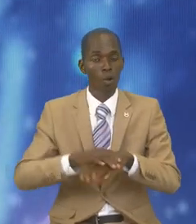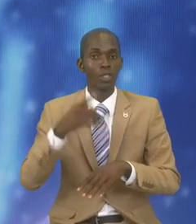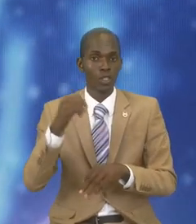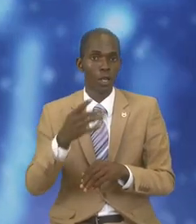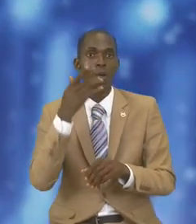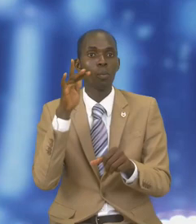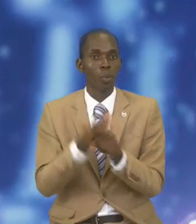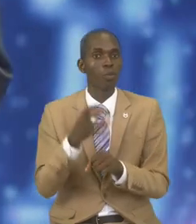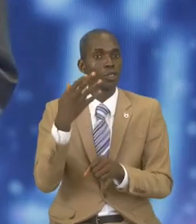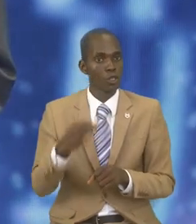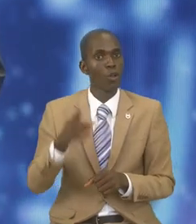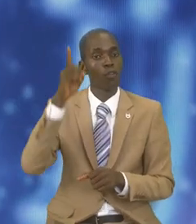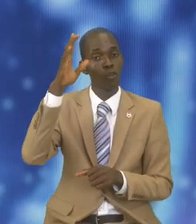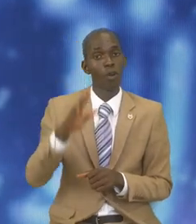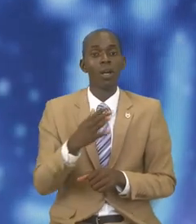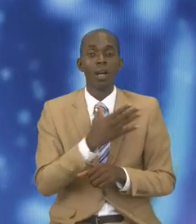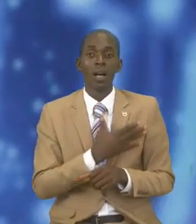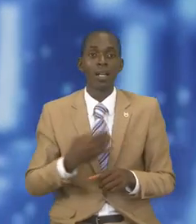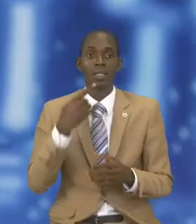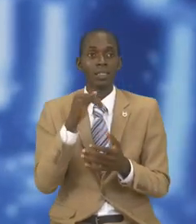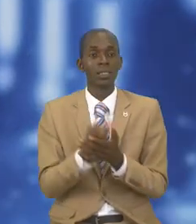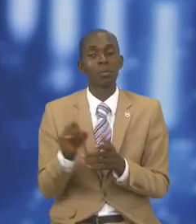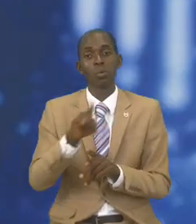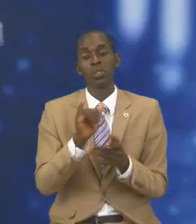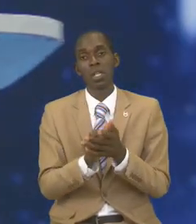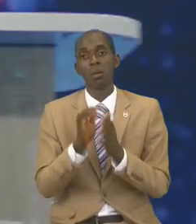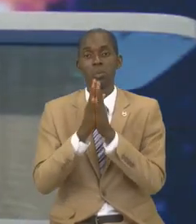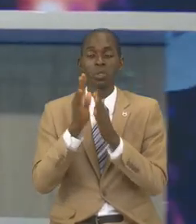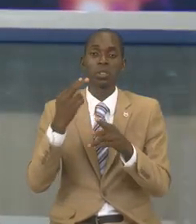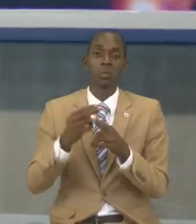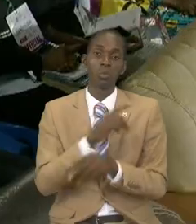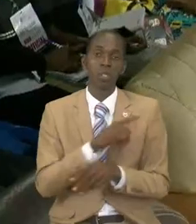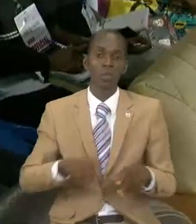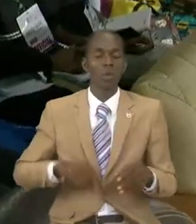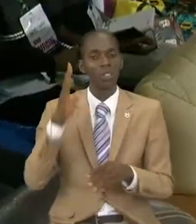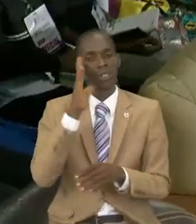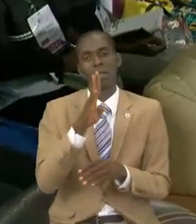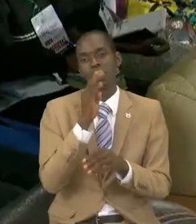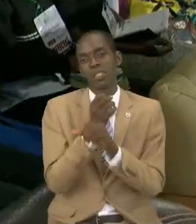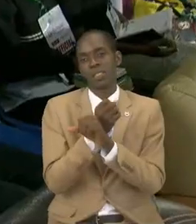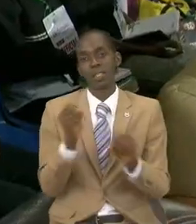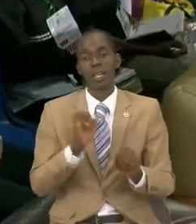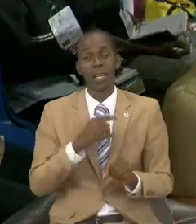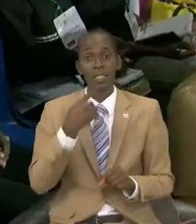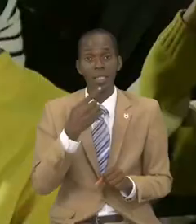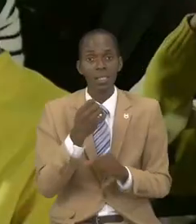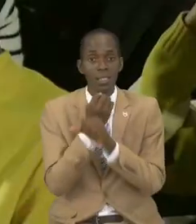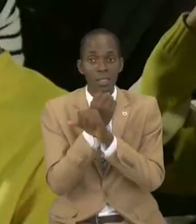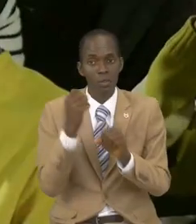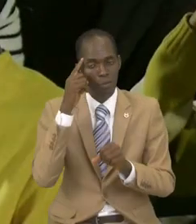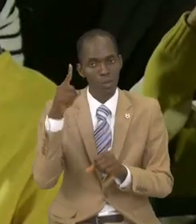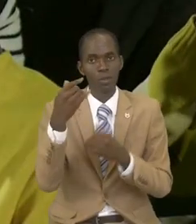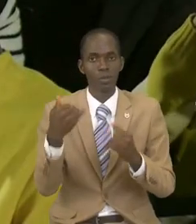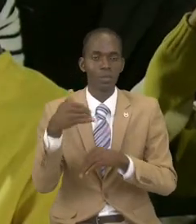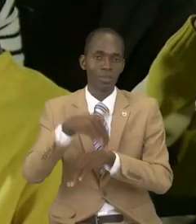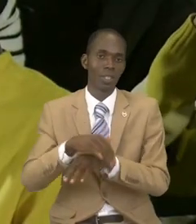upon the name of the Lord shall be saved. Salvation for you tonight. I said salvation for you tonight. You